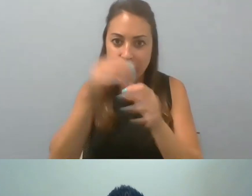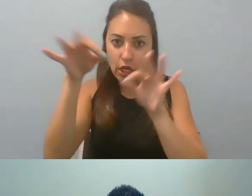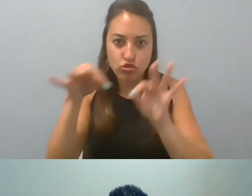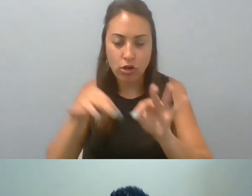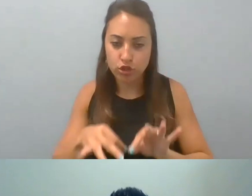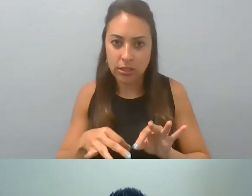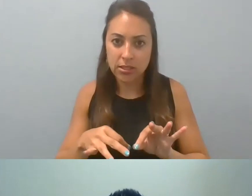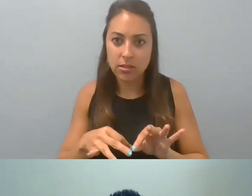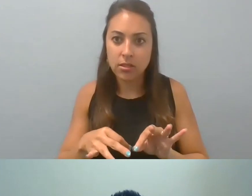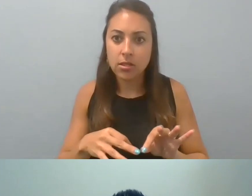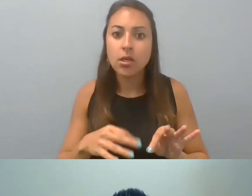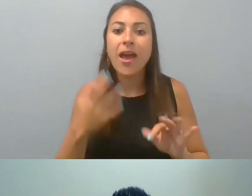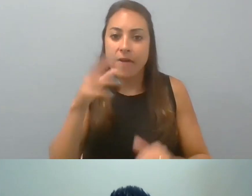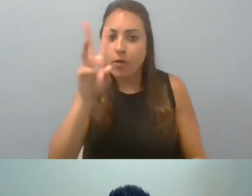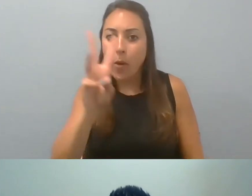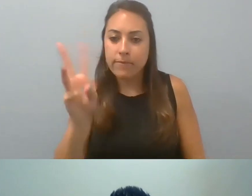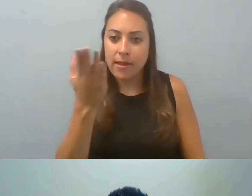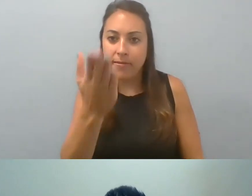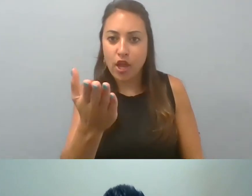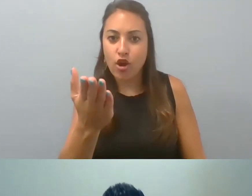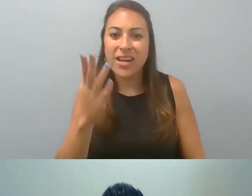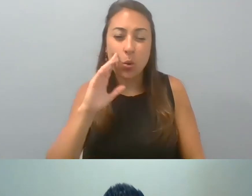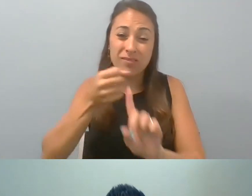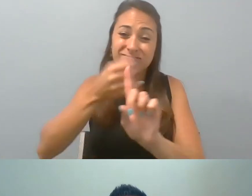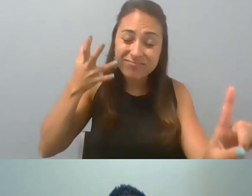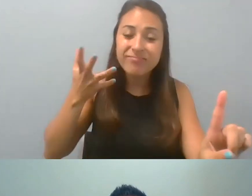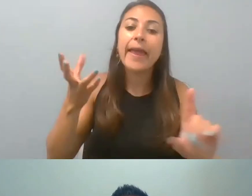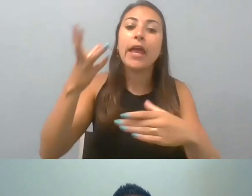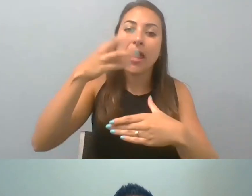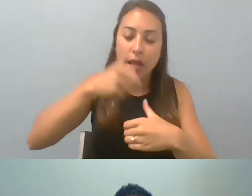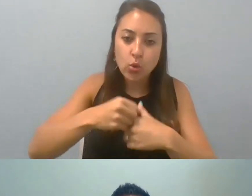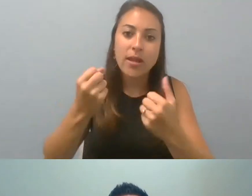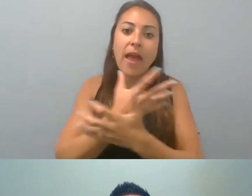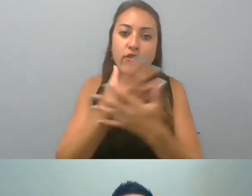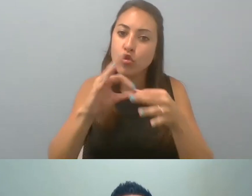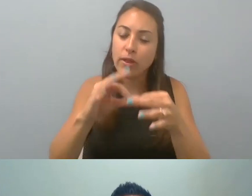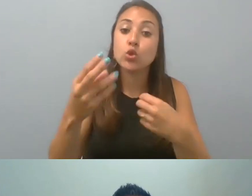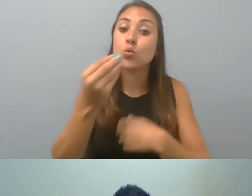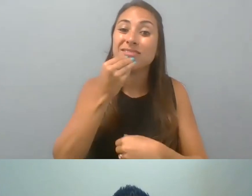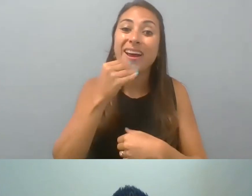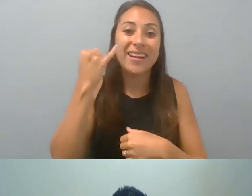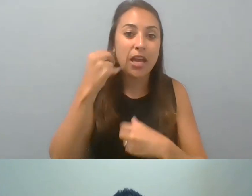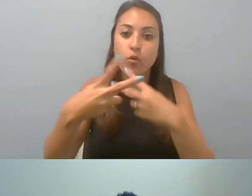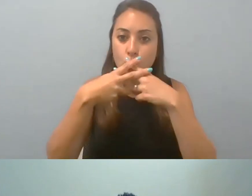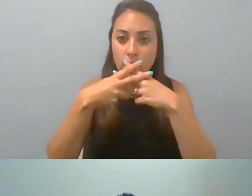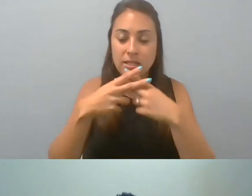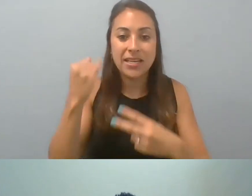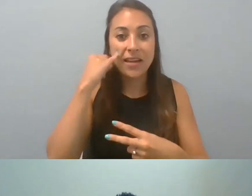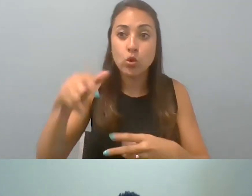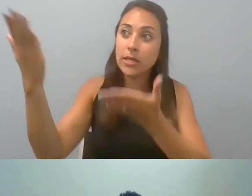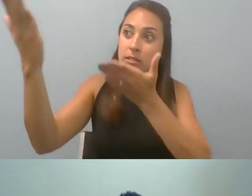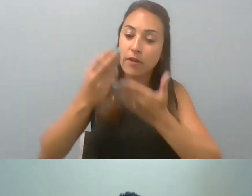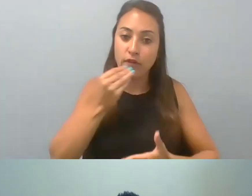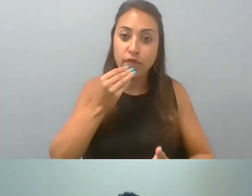who find themselves in that position, and it outlines everything, including there's a whole tab on dining for, if you needed deliveries of